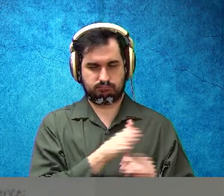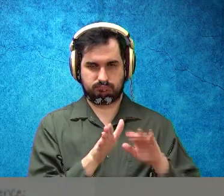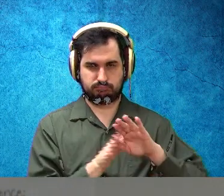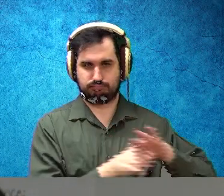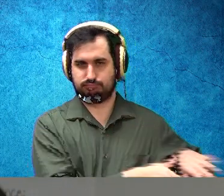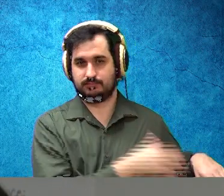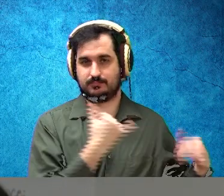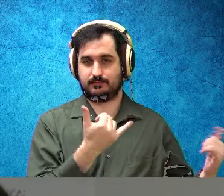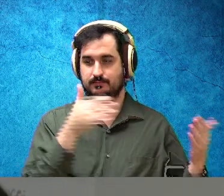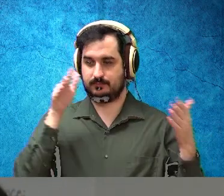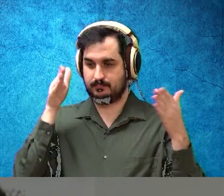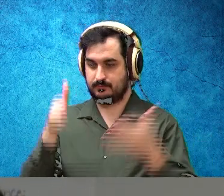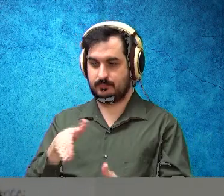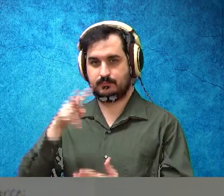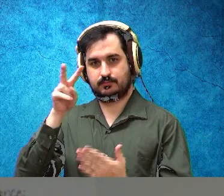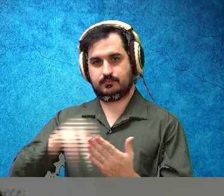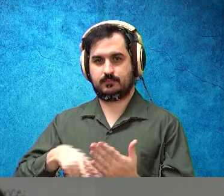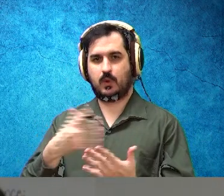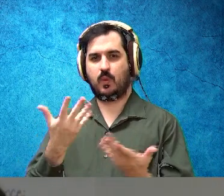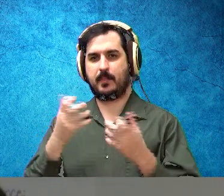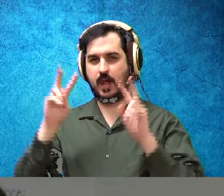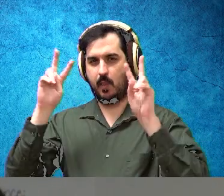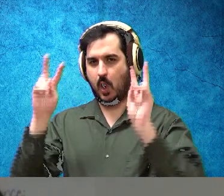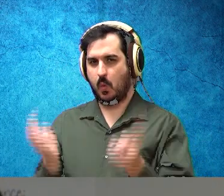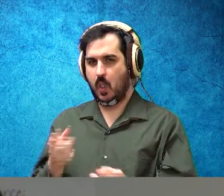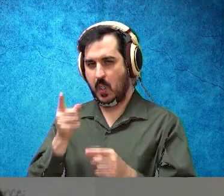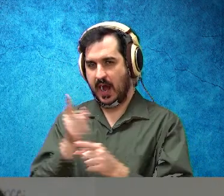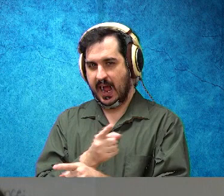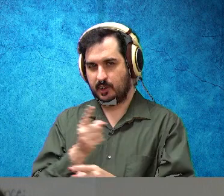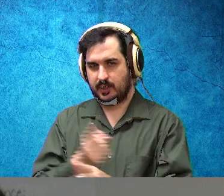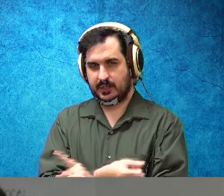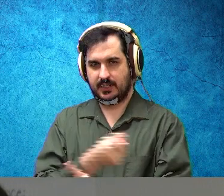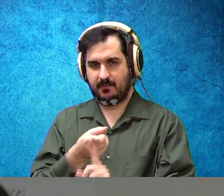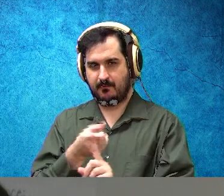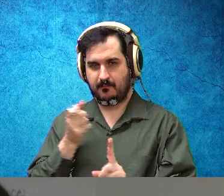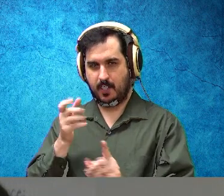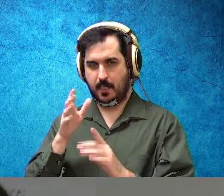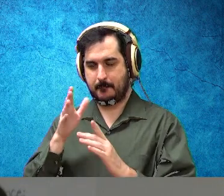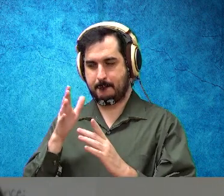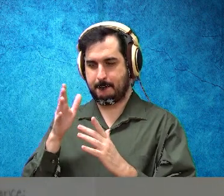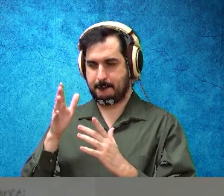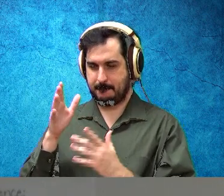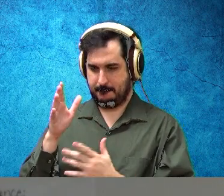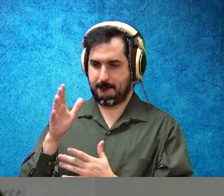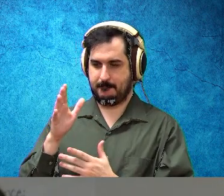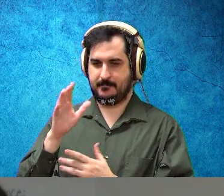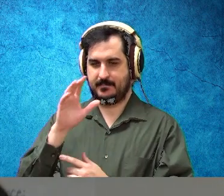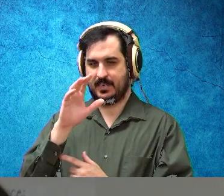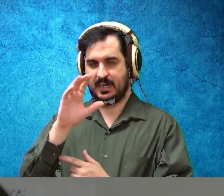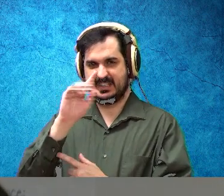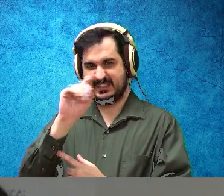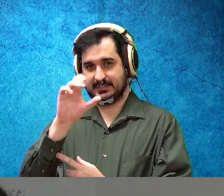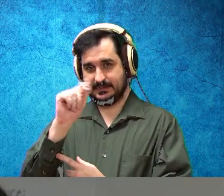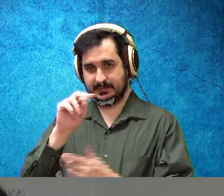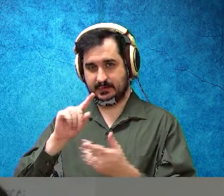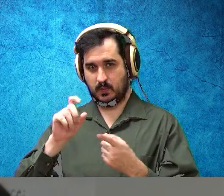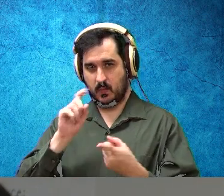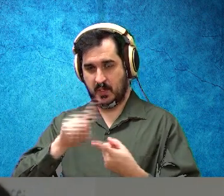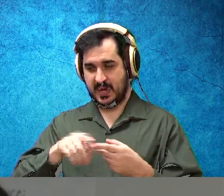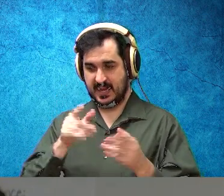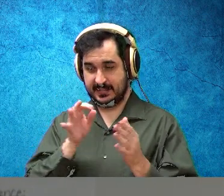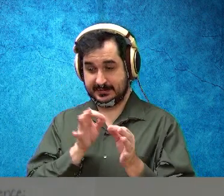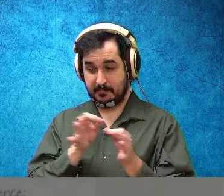be able to quote accurately from a text when explaining what the text says explicitly and